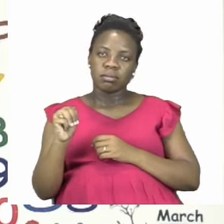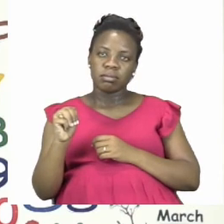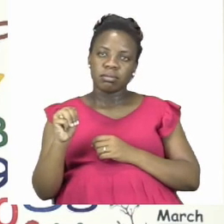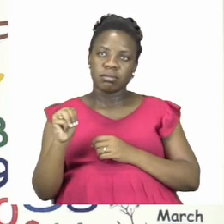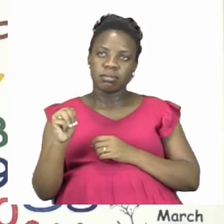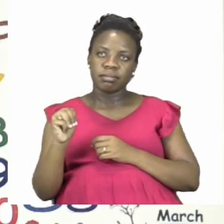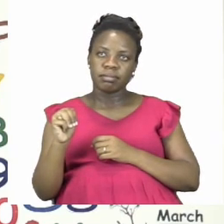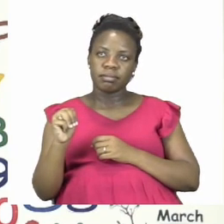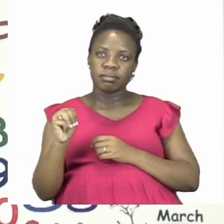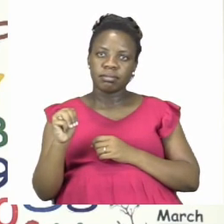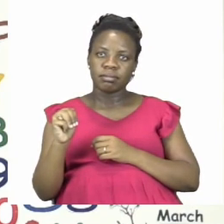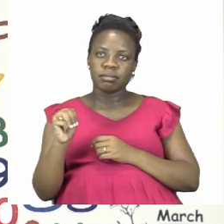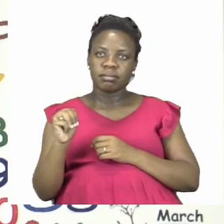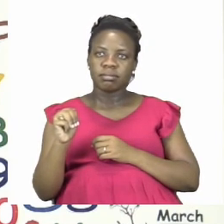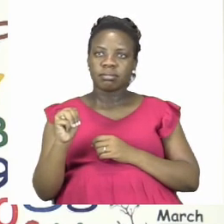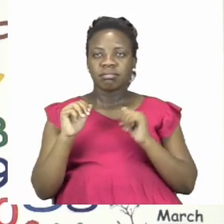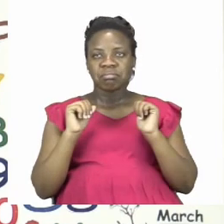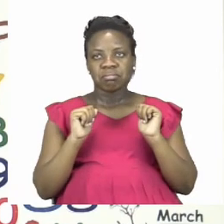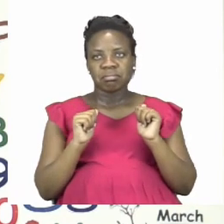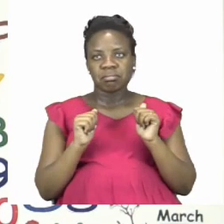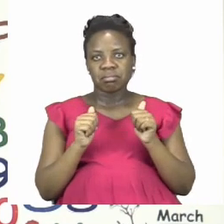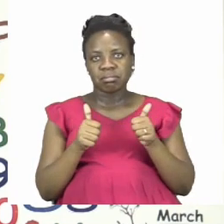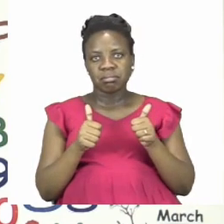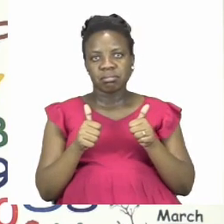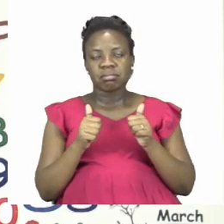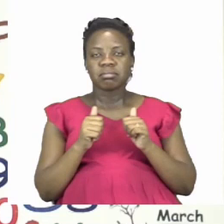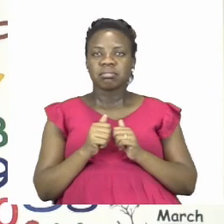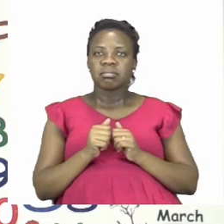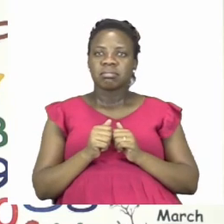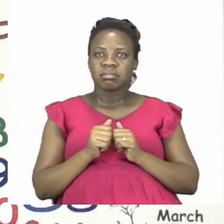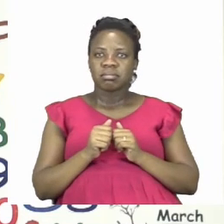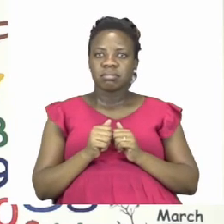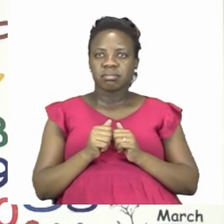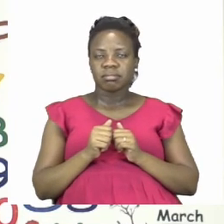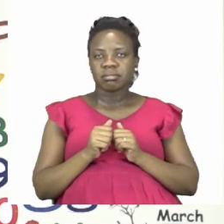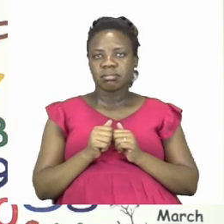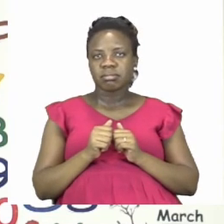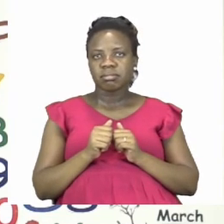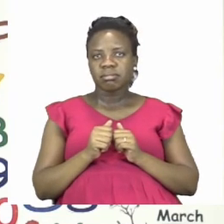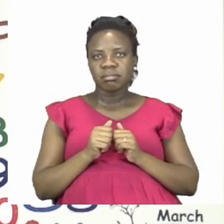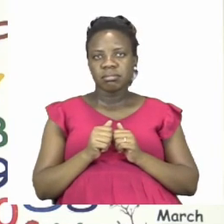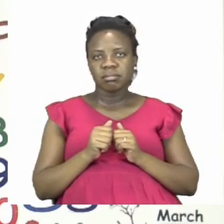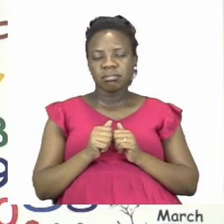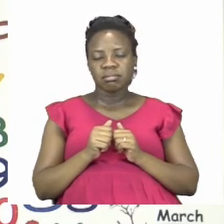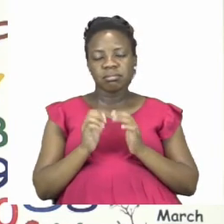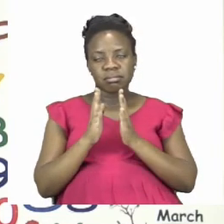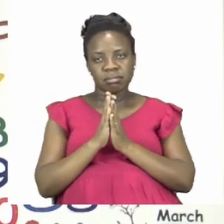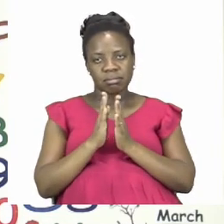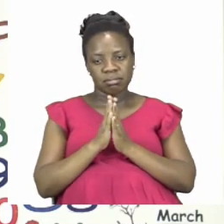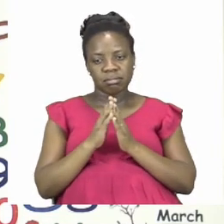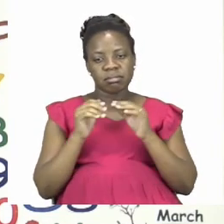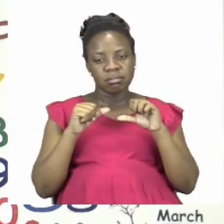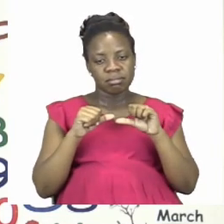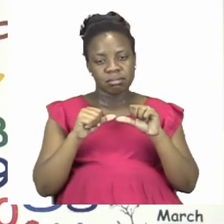centimeters. Well done, everyone, and well done to you if you knew the right answer. So go ahead, boys and girls, and do